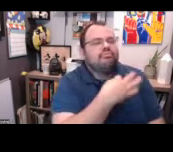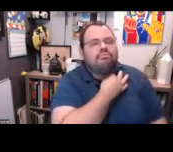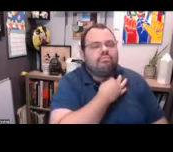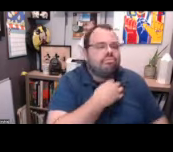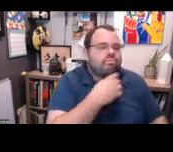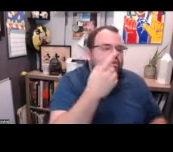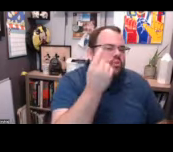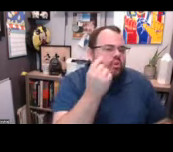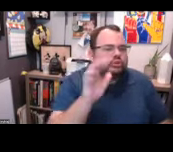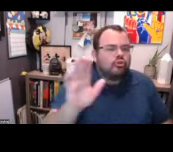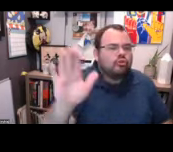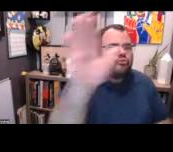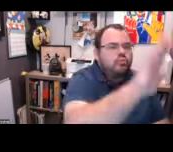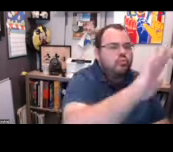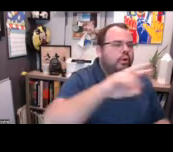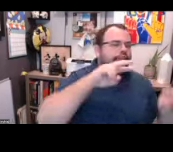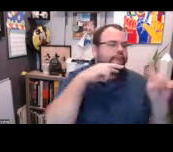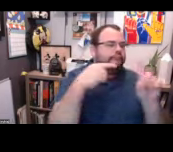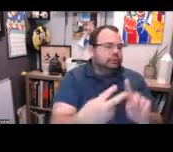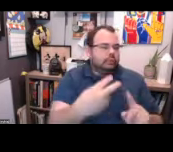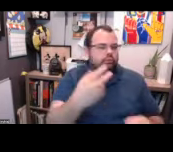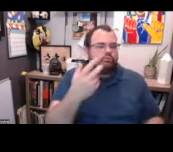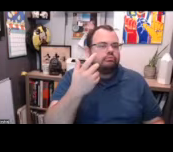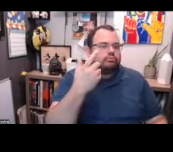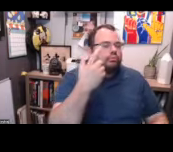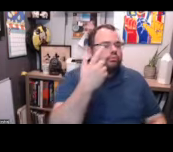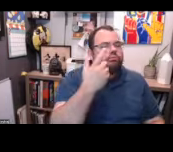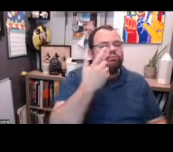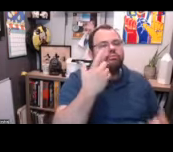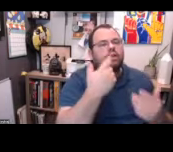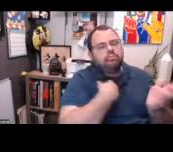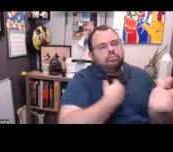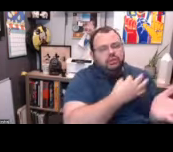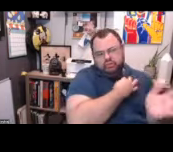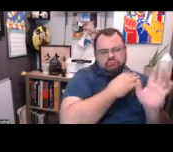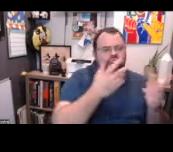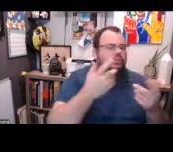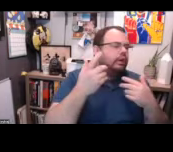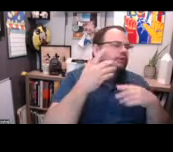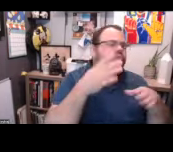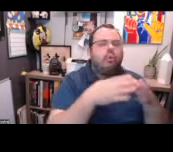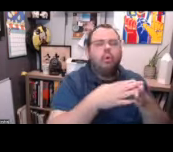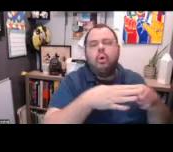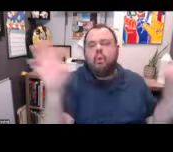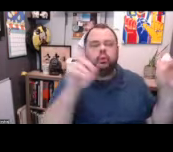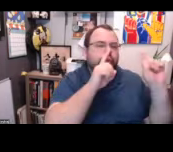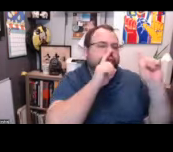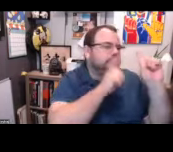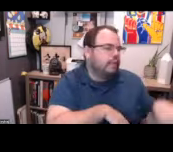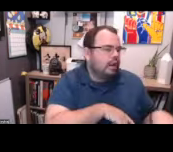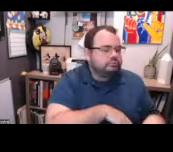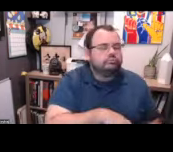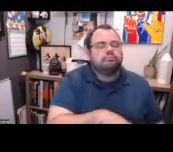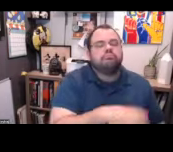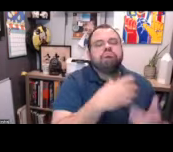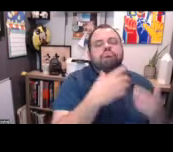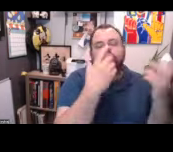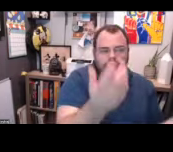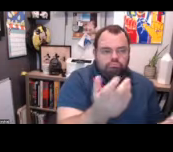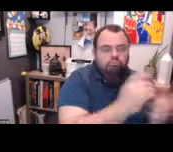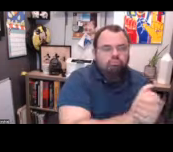So, I'm curious to see what is your perspective and your point of view. Just curious.